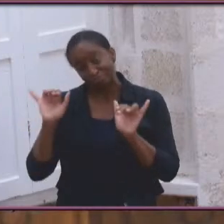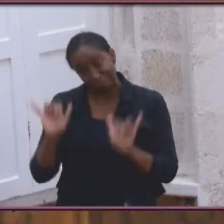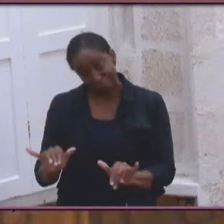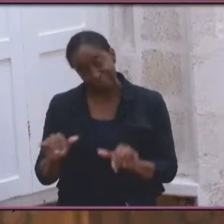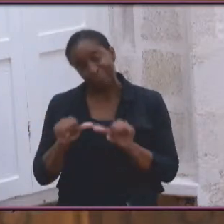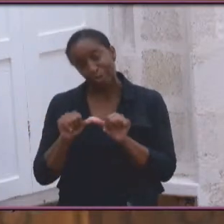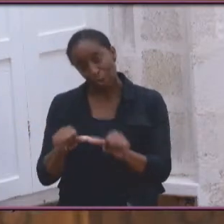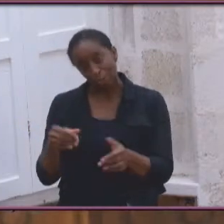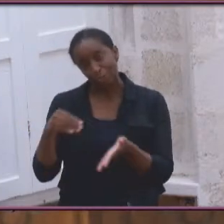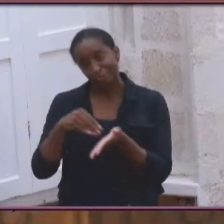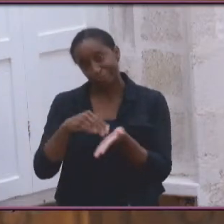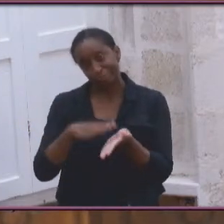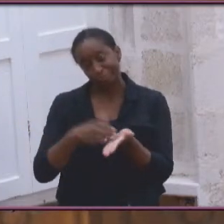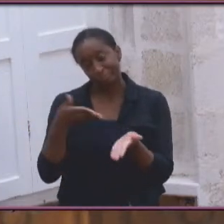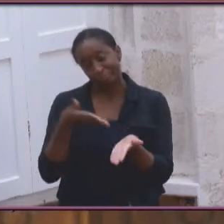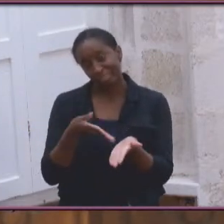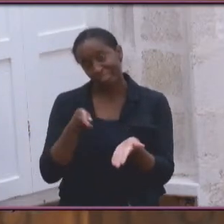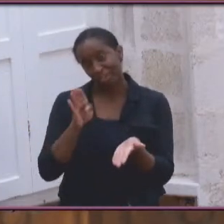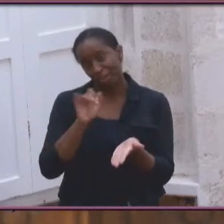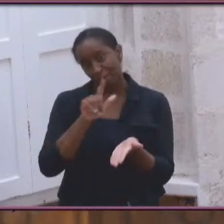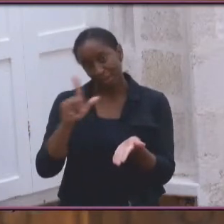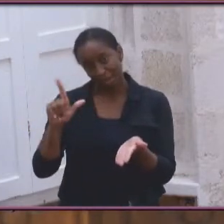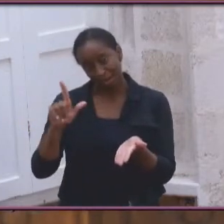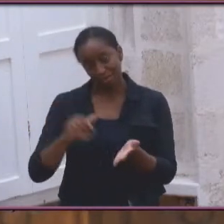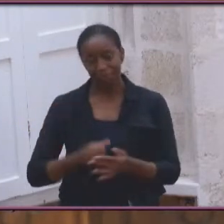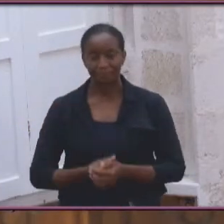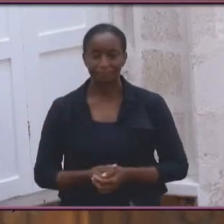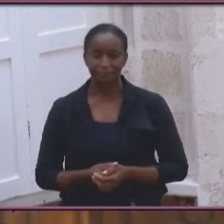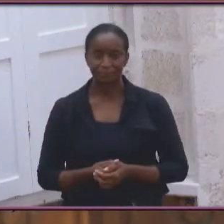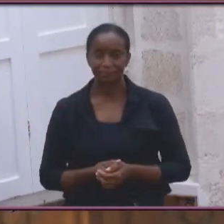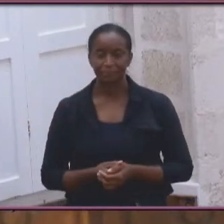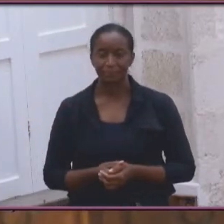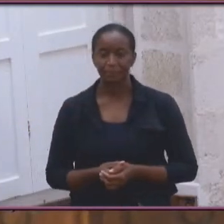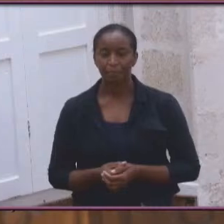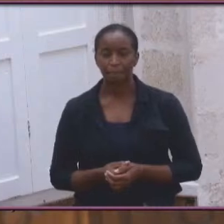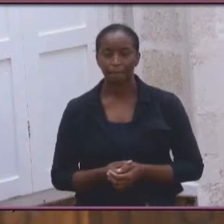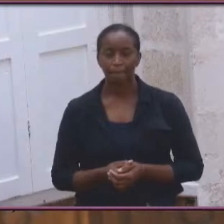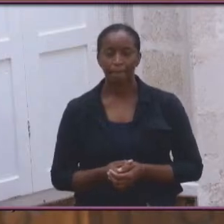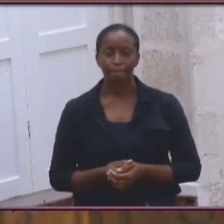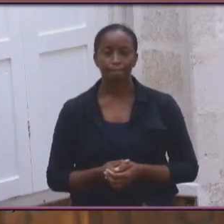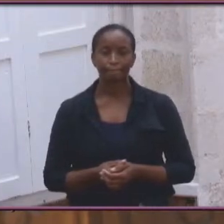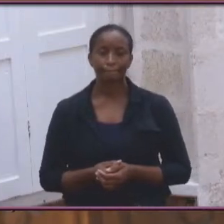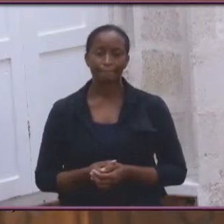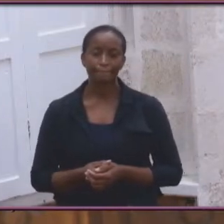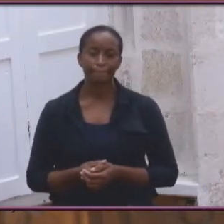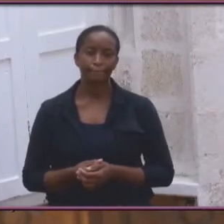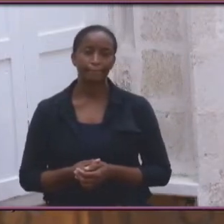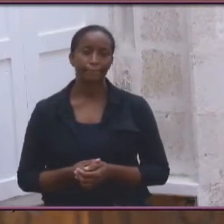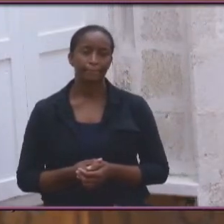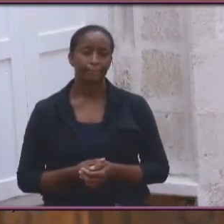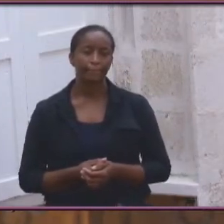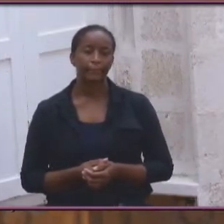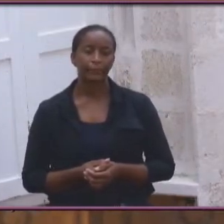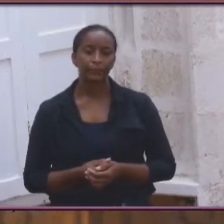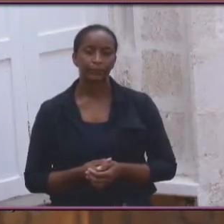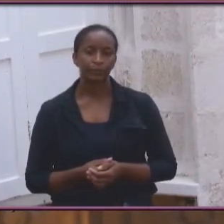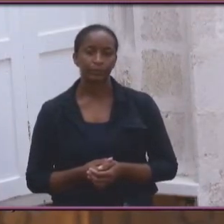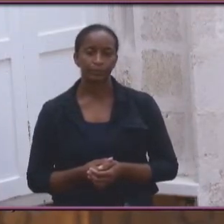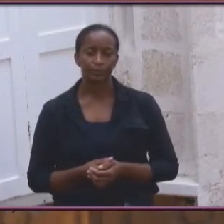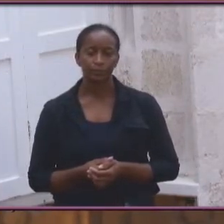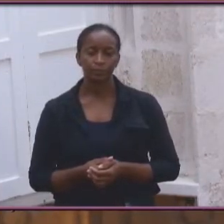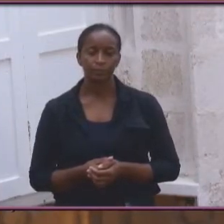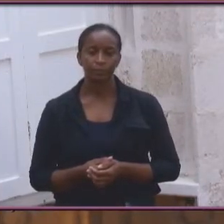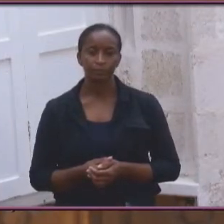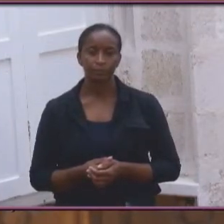makes provision for the introduction of, normally under the